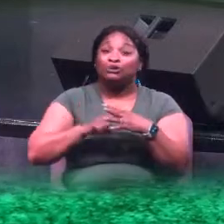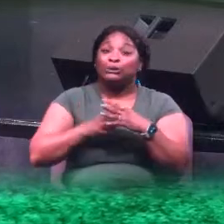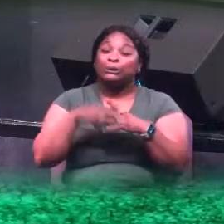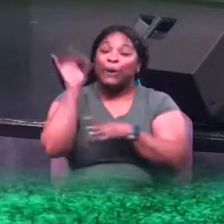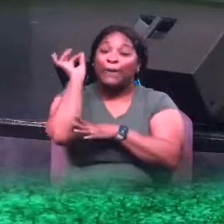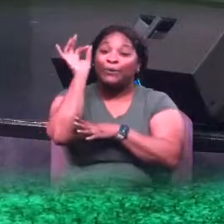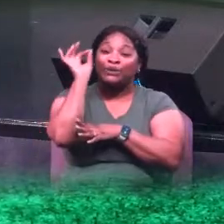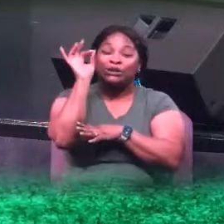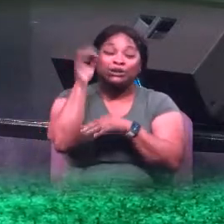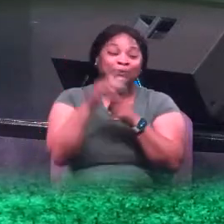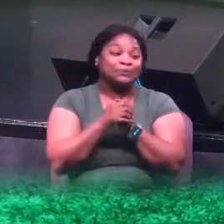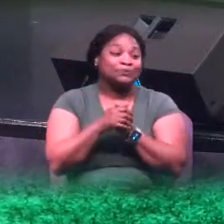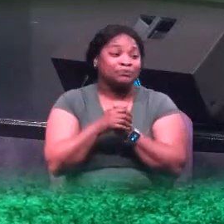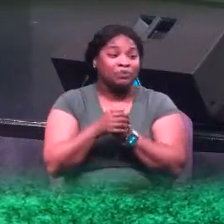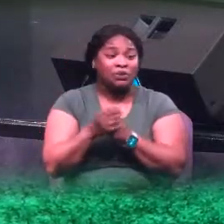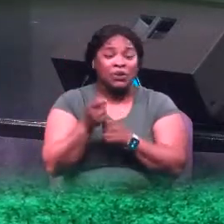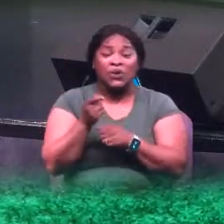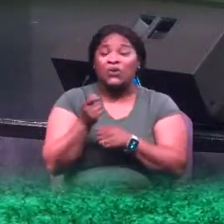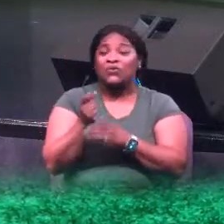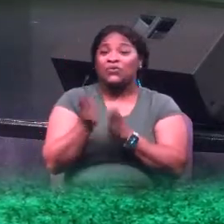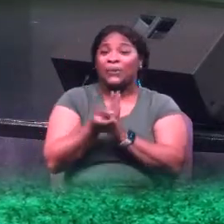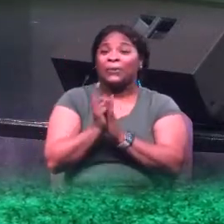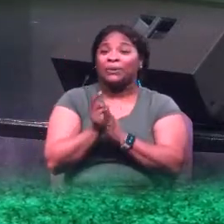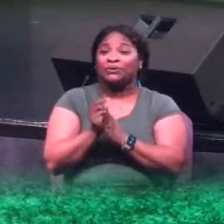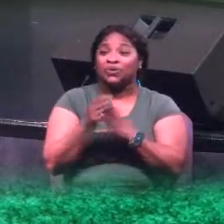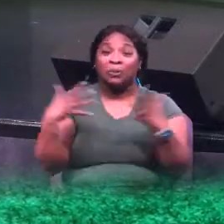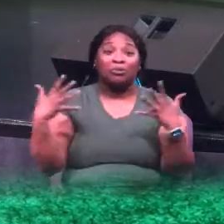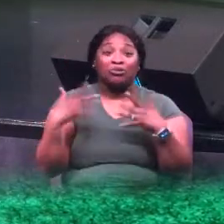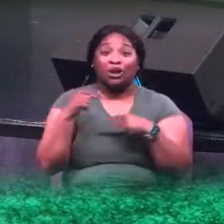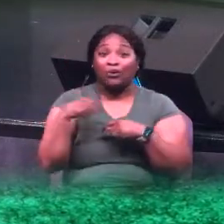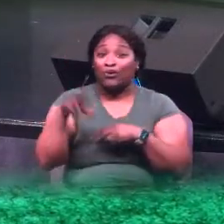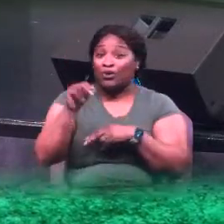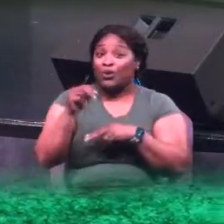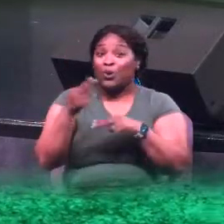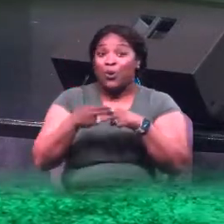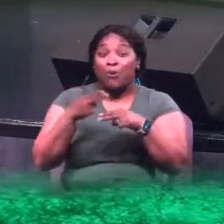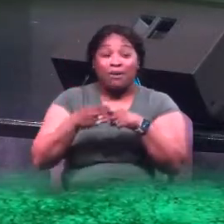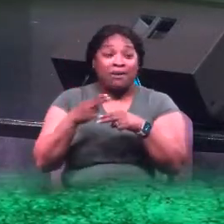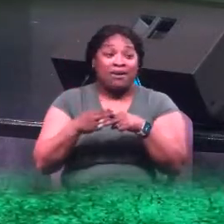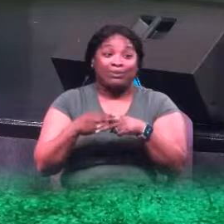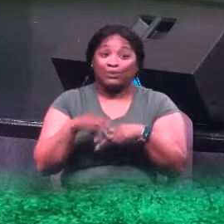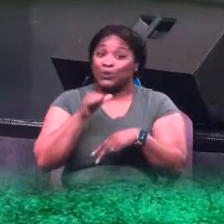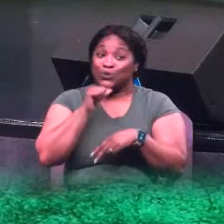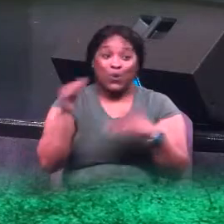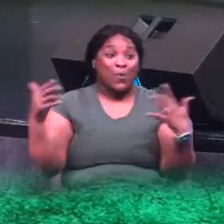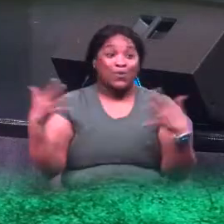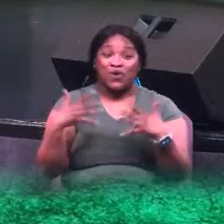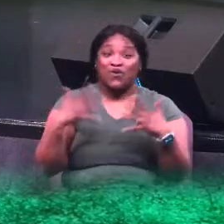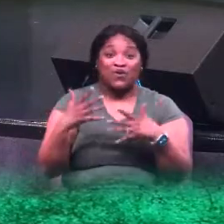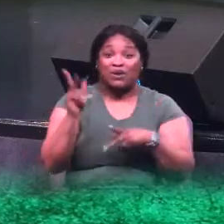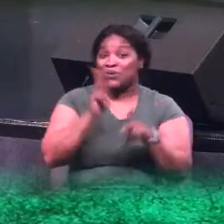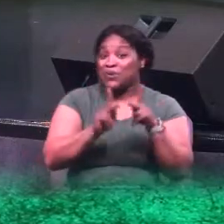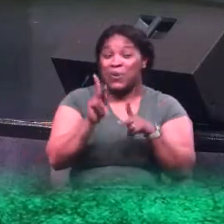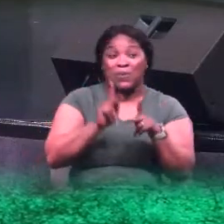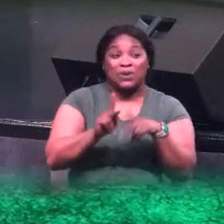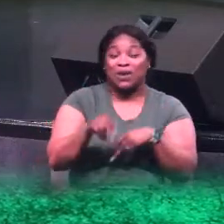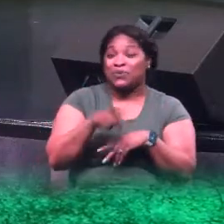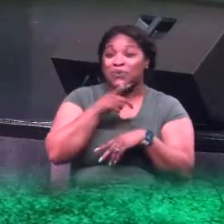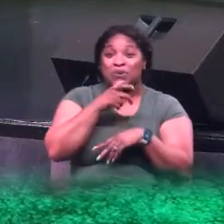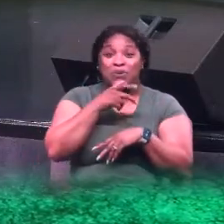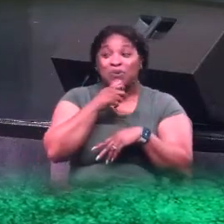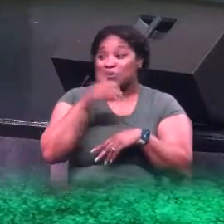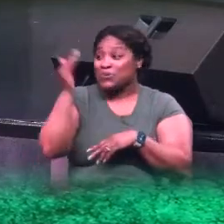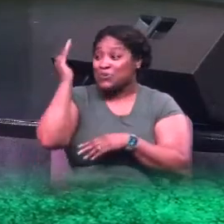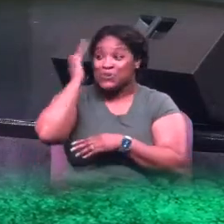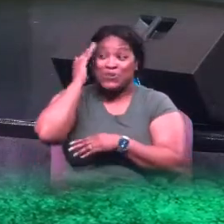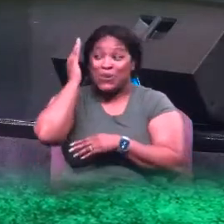just a few minutes. You better be scared of the no names. Don't be afraid of the people